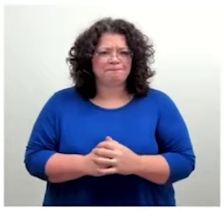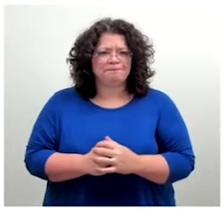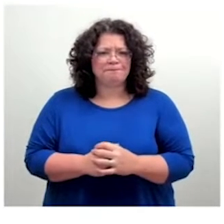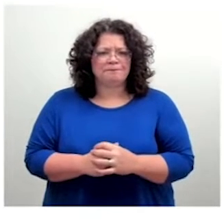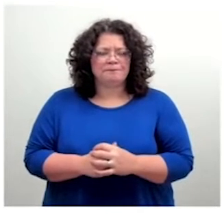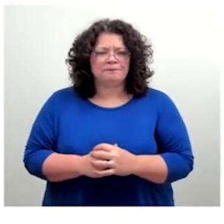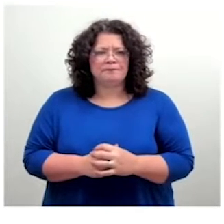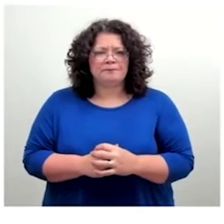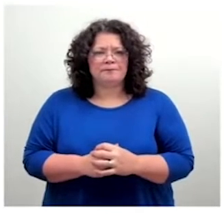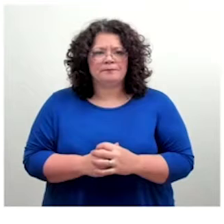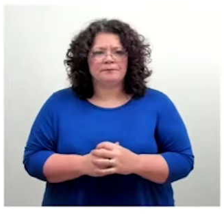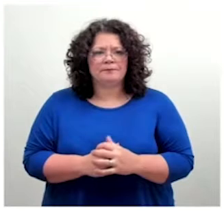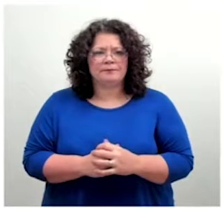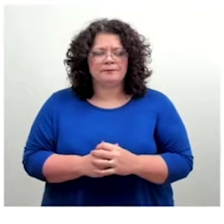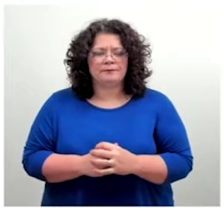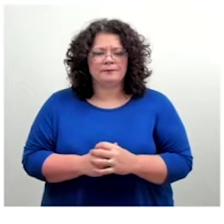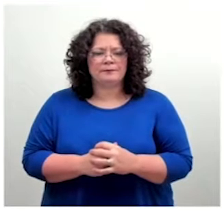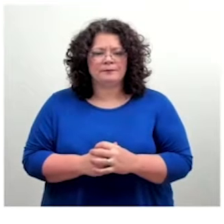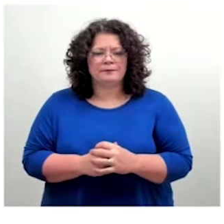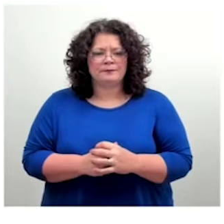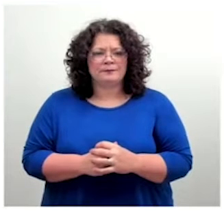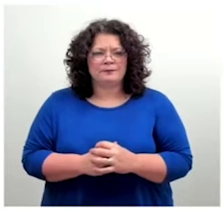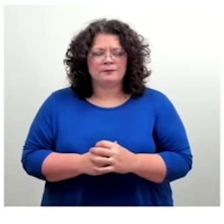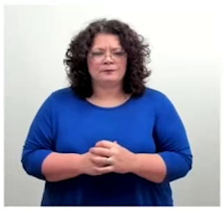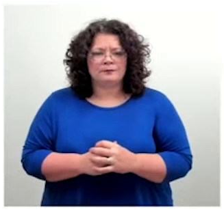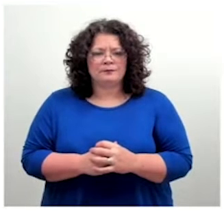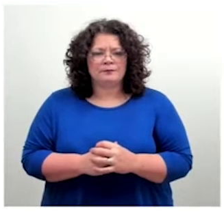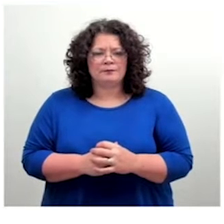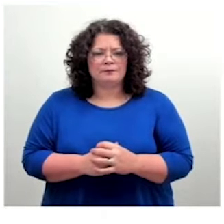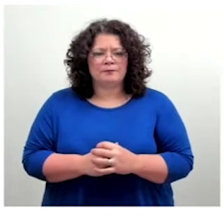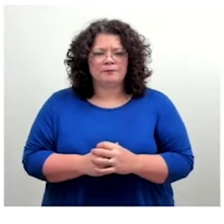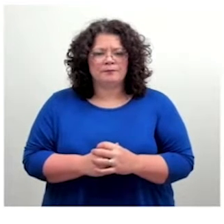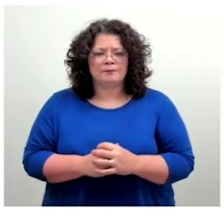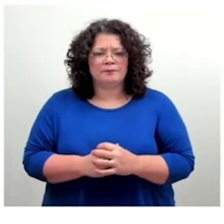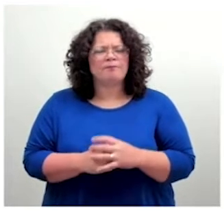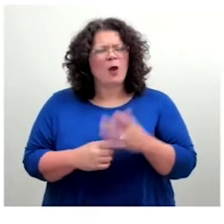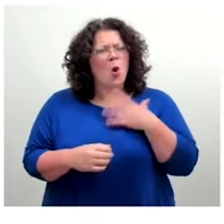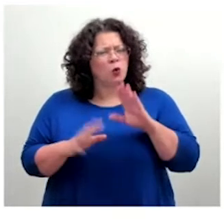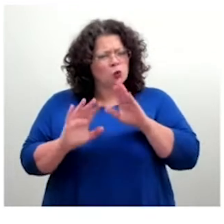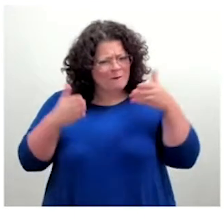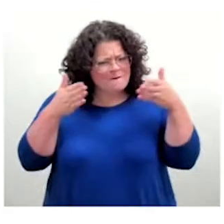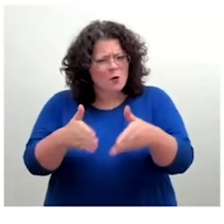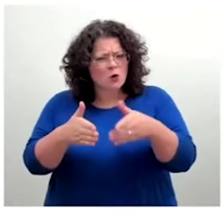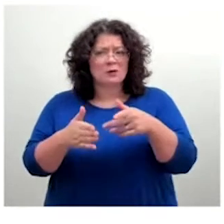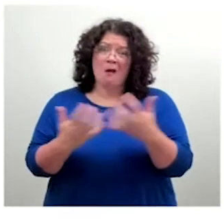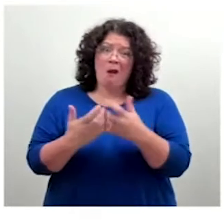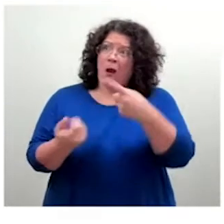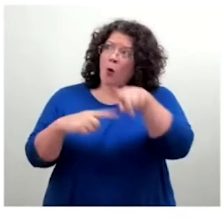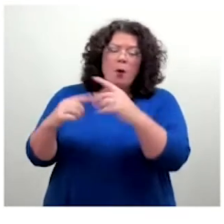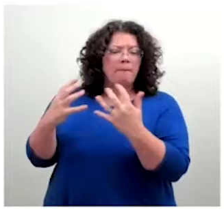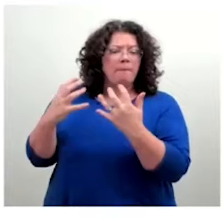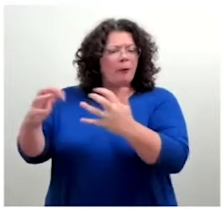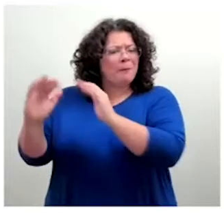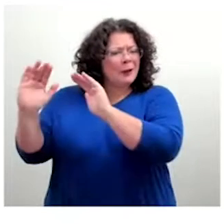So yeah, I'm Richard Morton. I'm Head of Accessibility at the Government Digital Service, or GDS. GDS is actually part of Cabinet Office, and we lead the